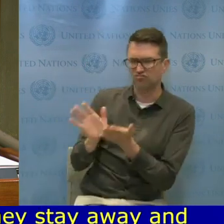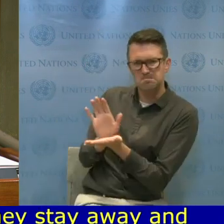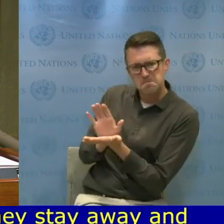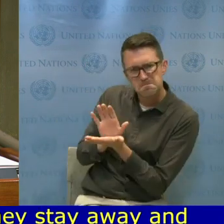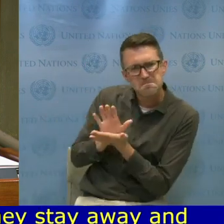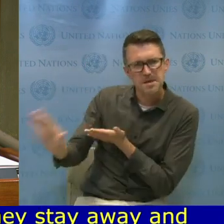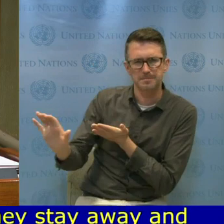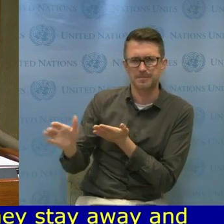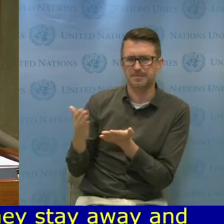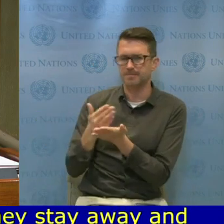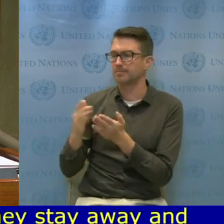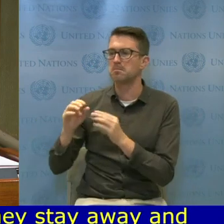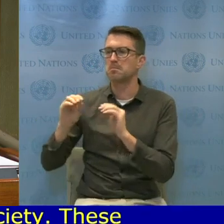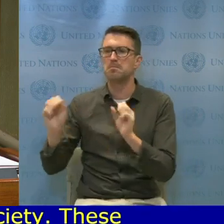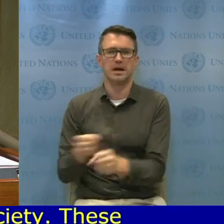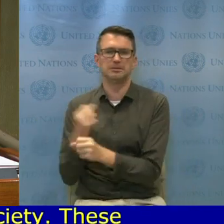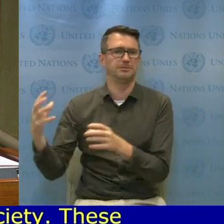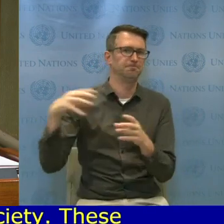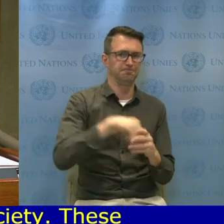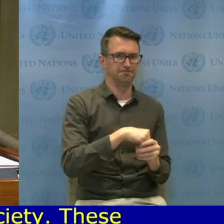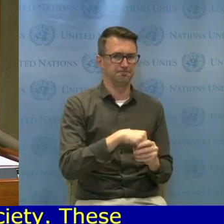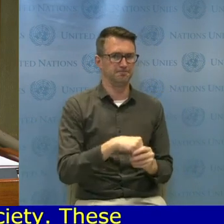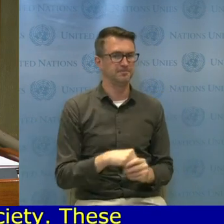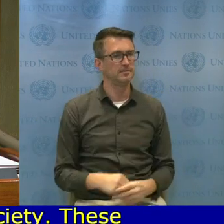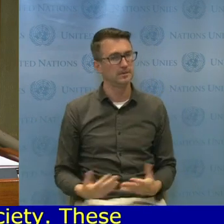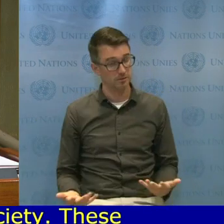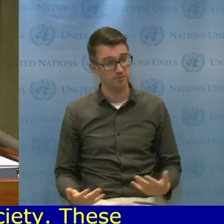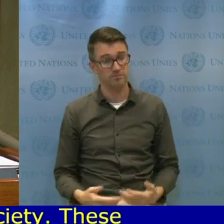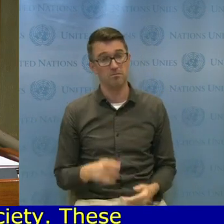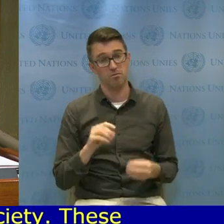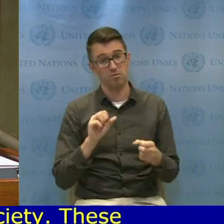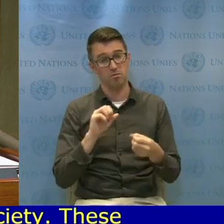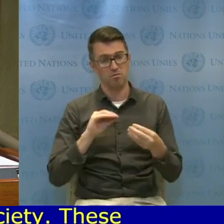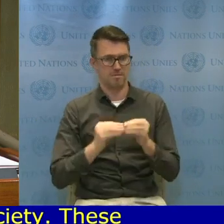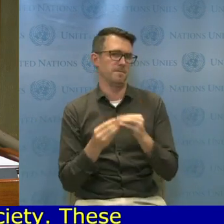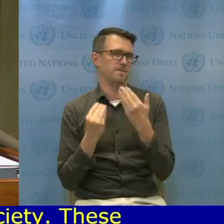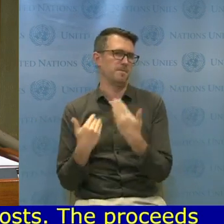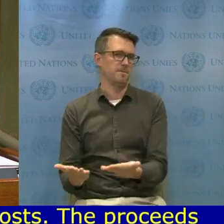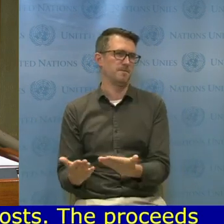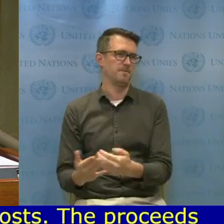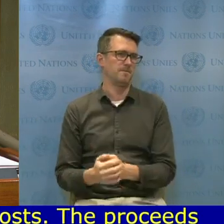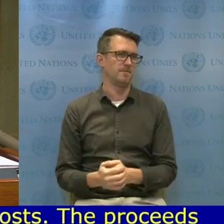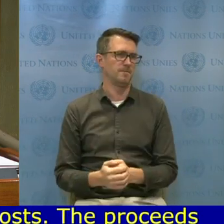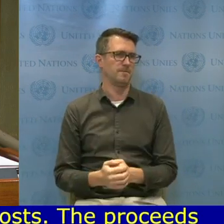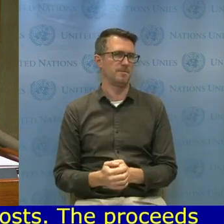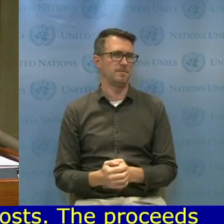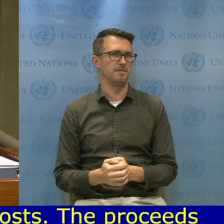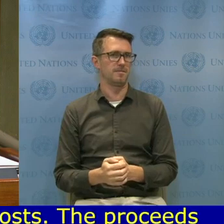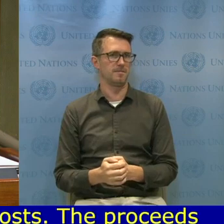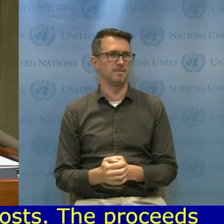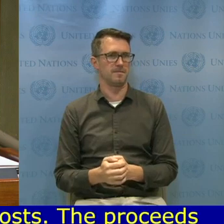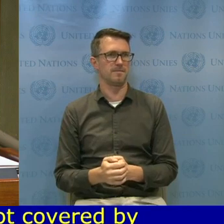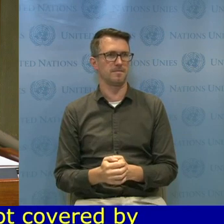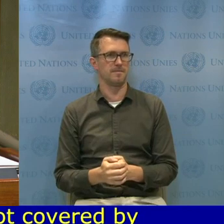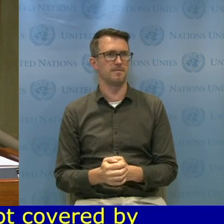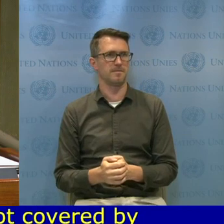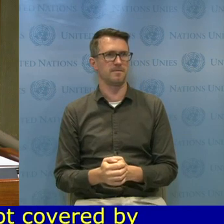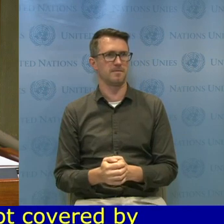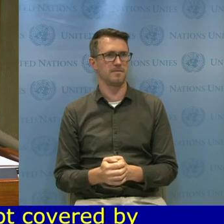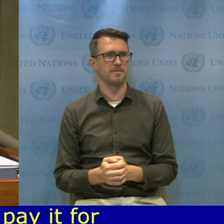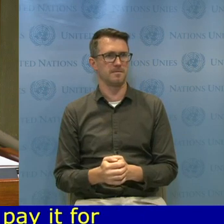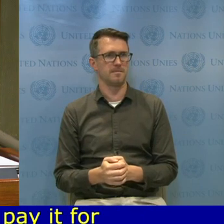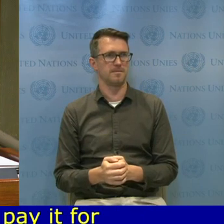covered by insurance, all applicants must pay it for themselves. So far, no comments or protests have been